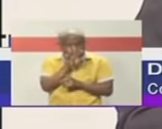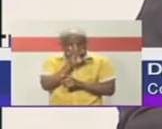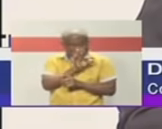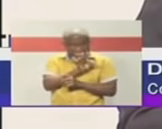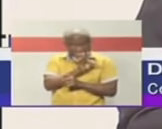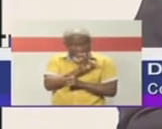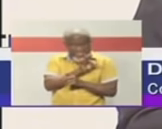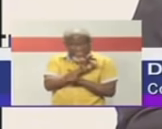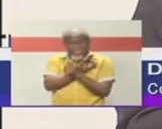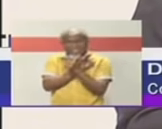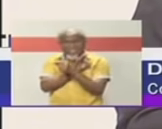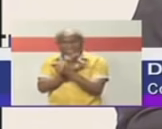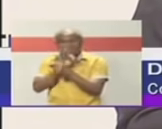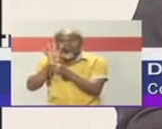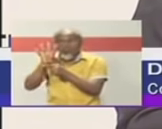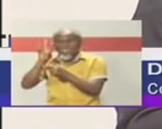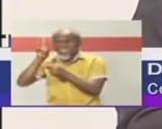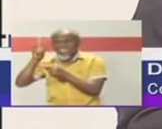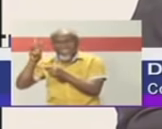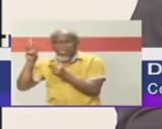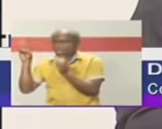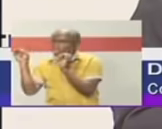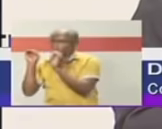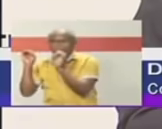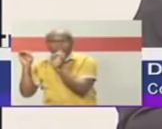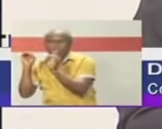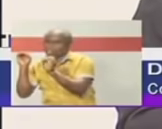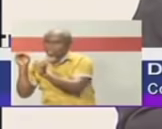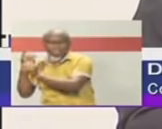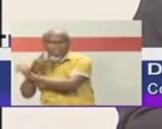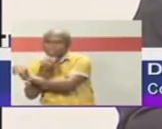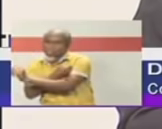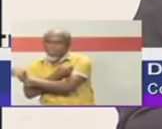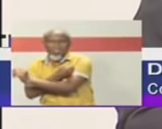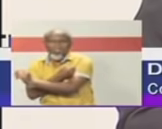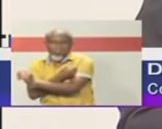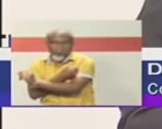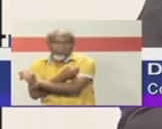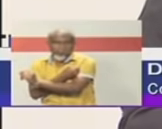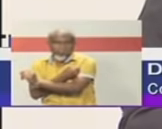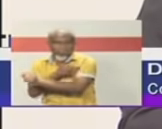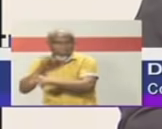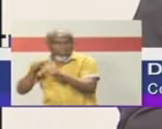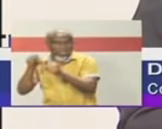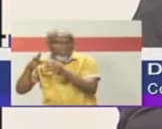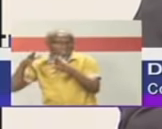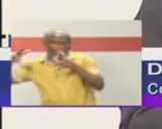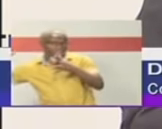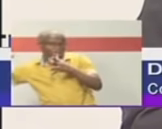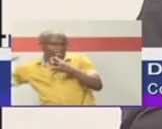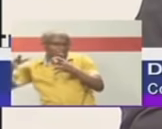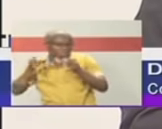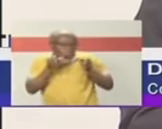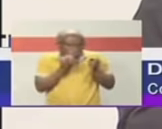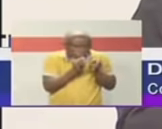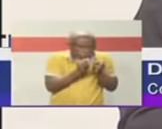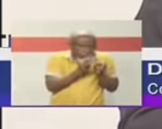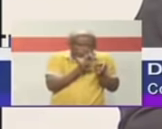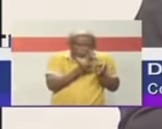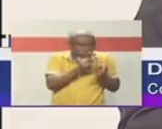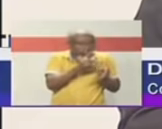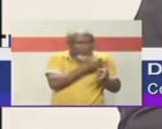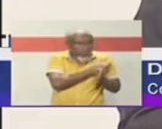46 of them were unvaccinated. And so there's a large disparity between the vaccinated and